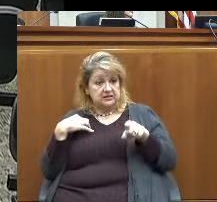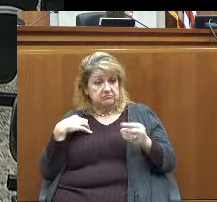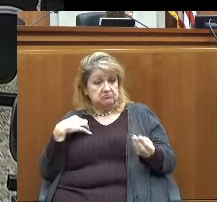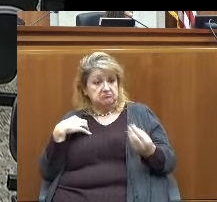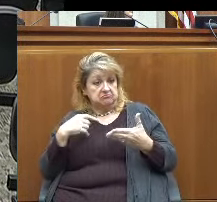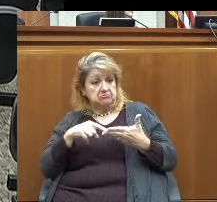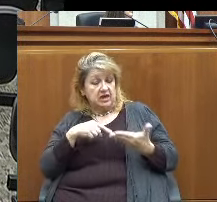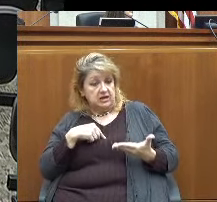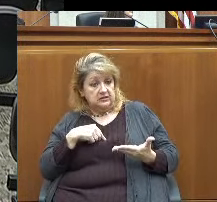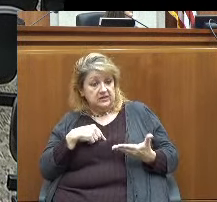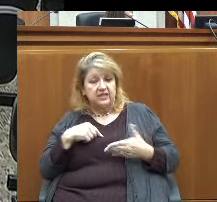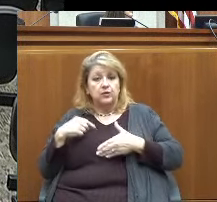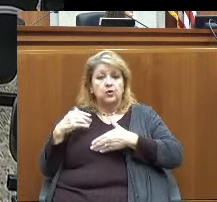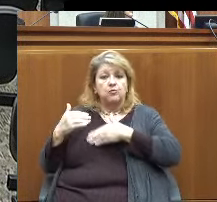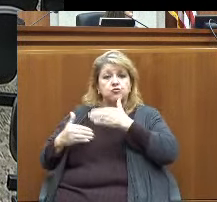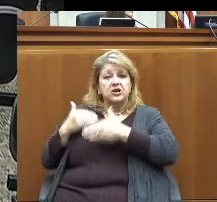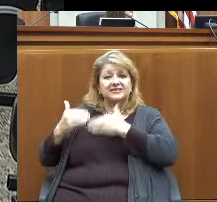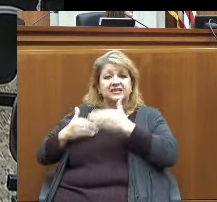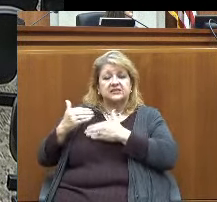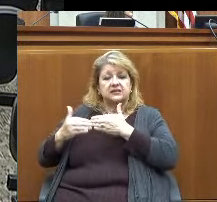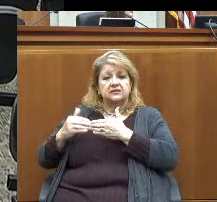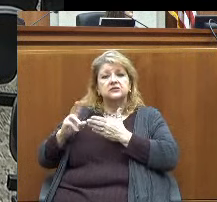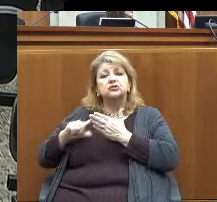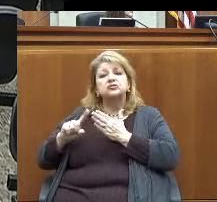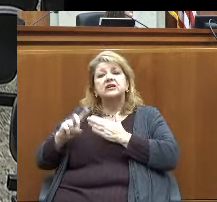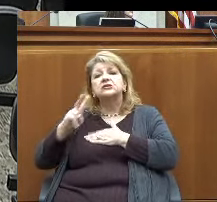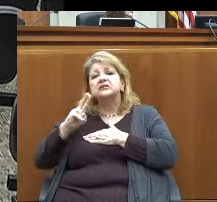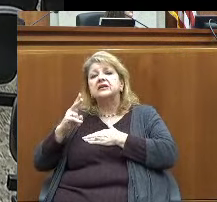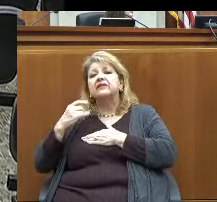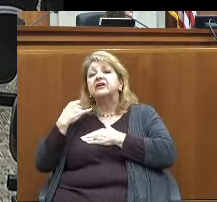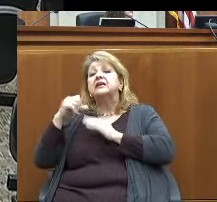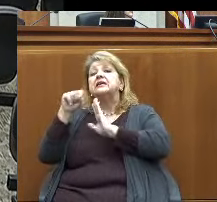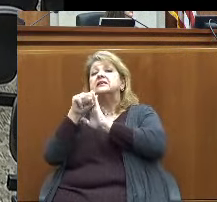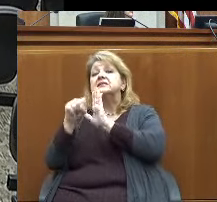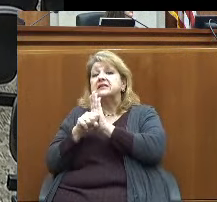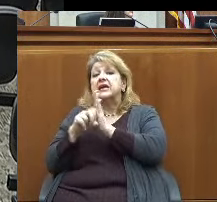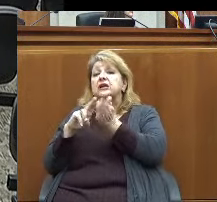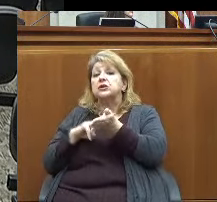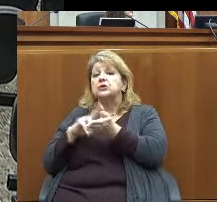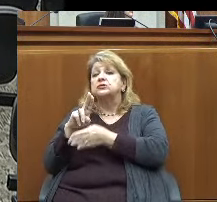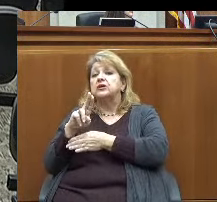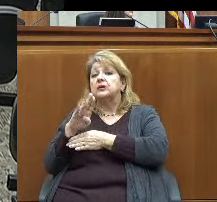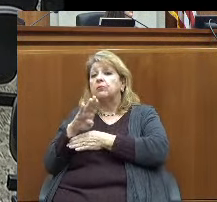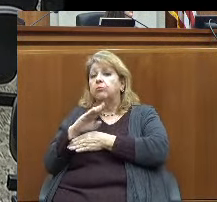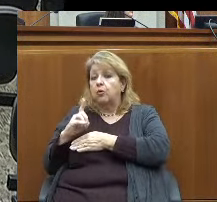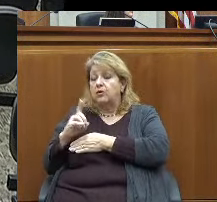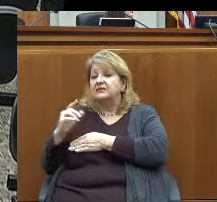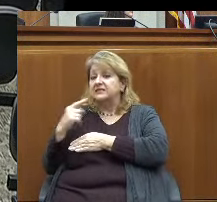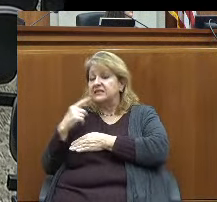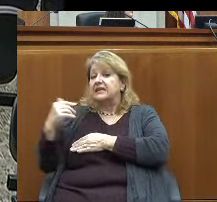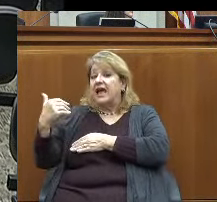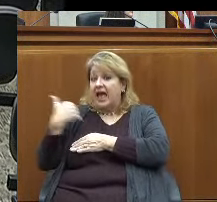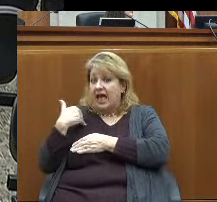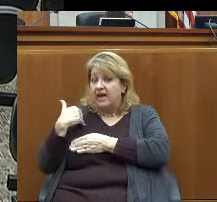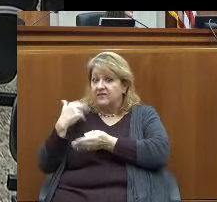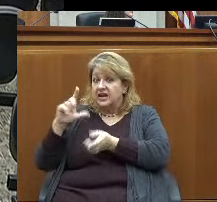we're going through a processing standpoint, and we're checking to see if the State Nursing Board said they have a license and are they in good